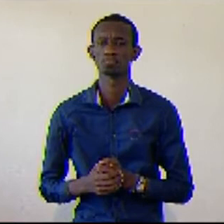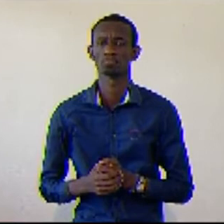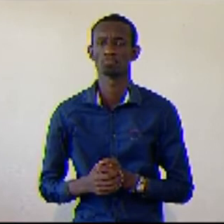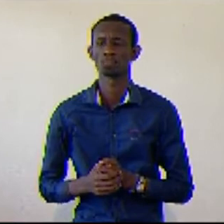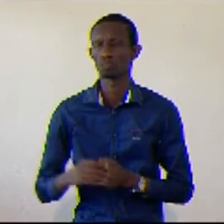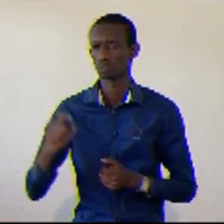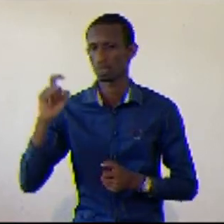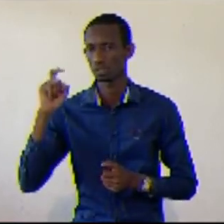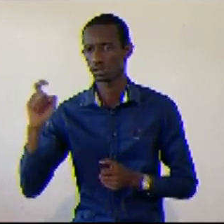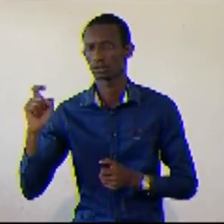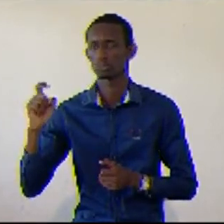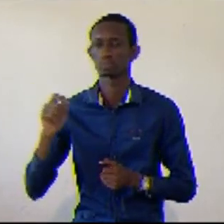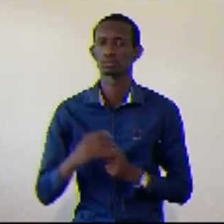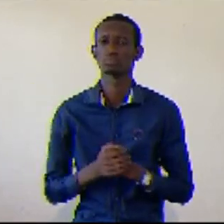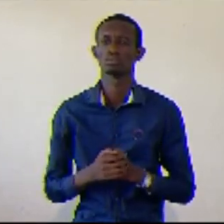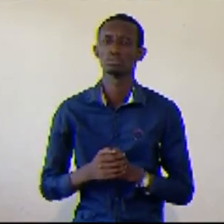xn